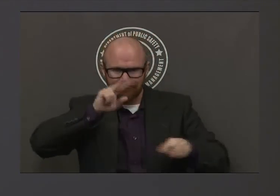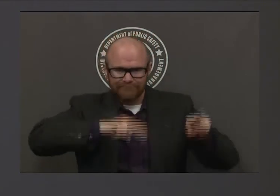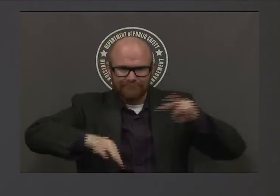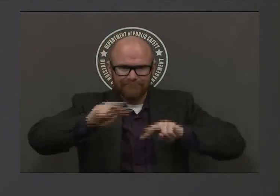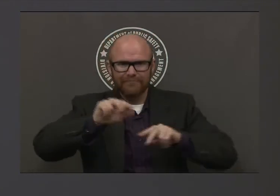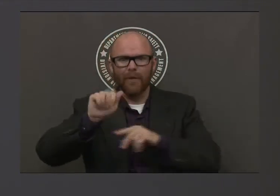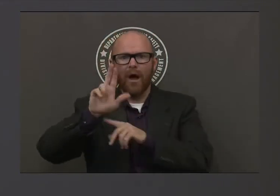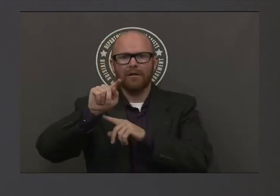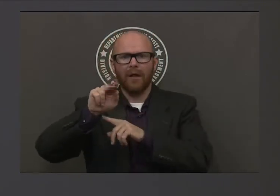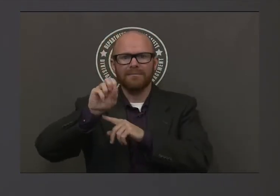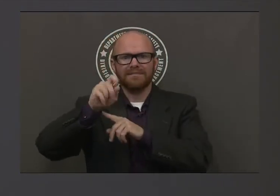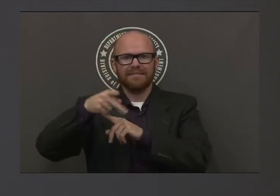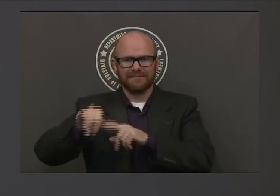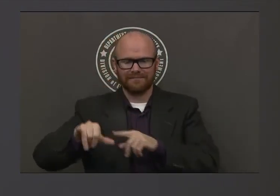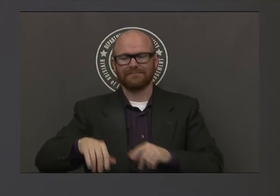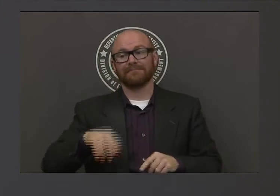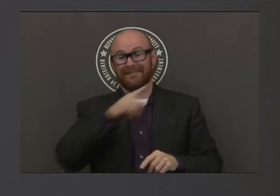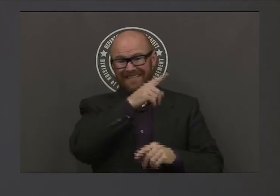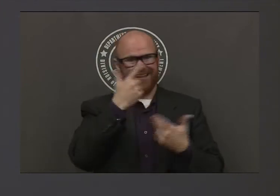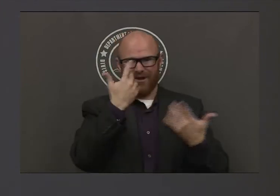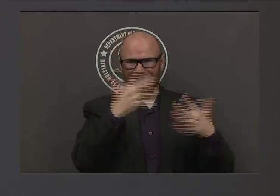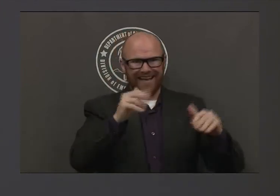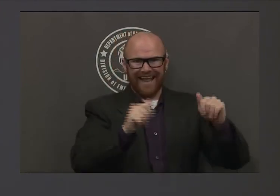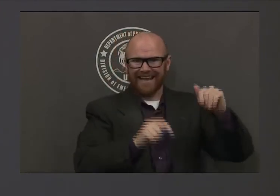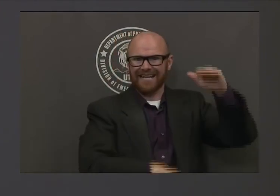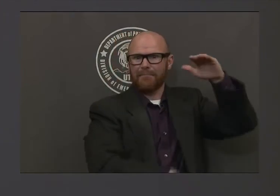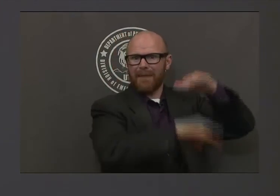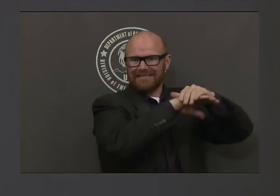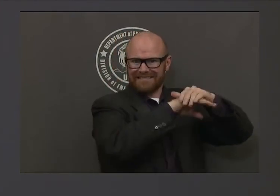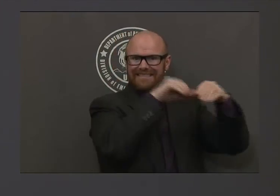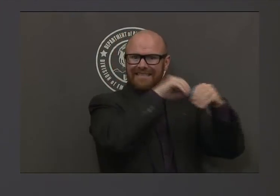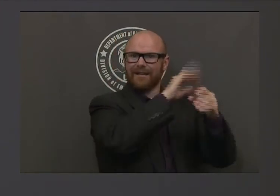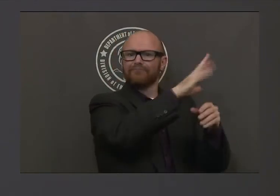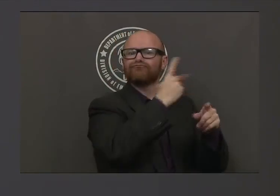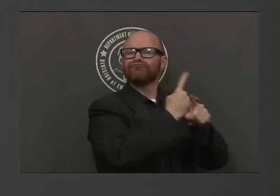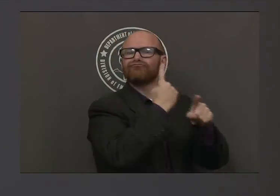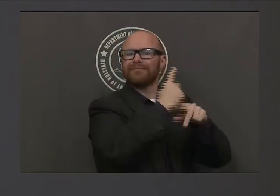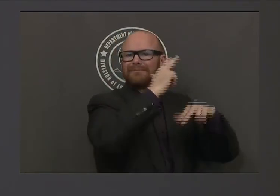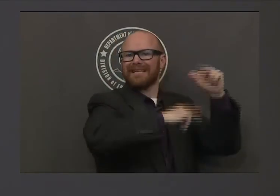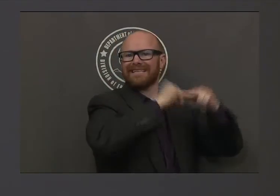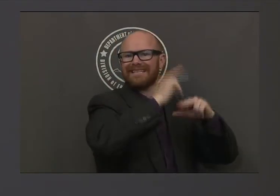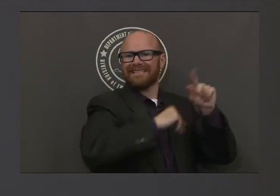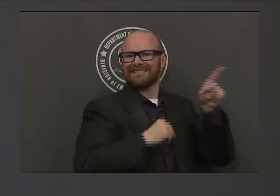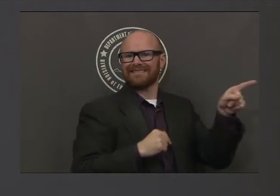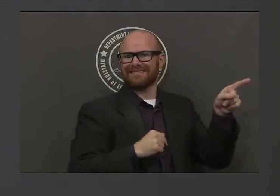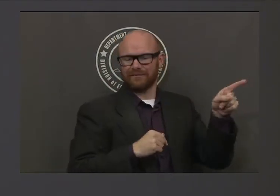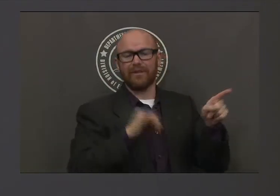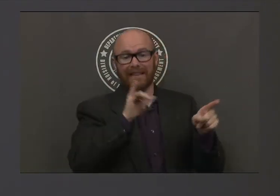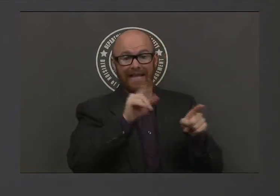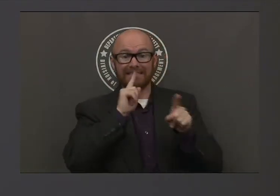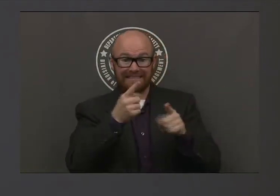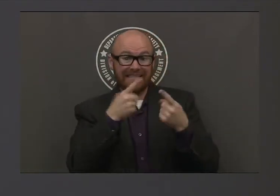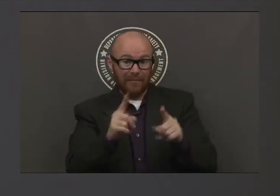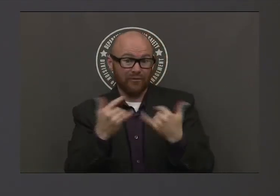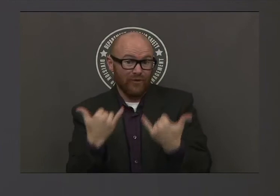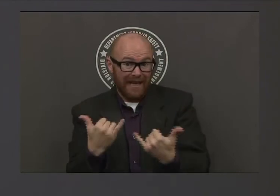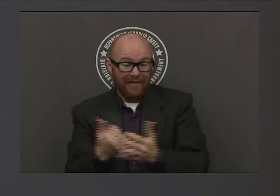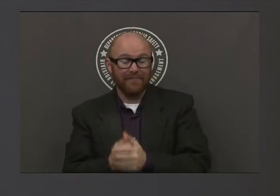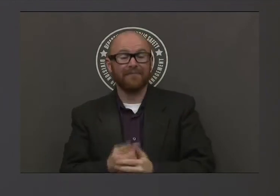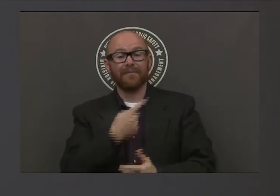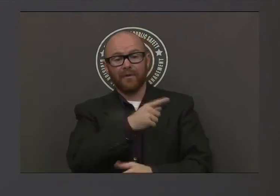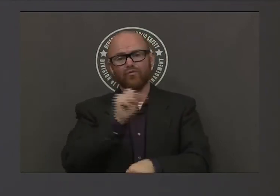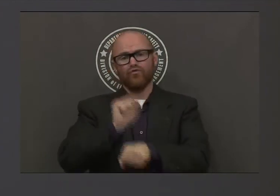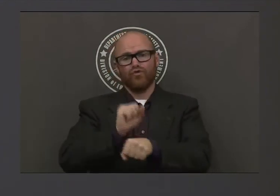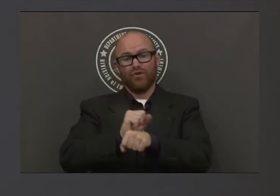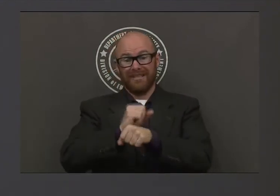nearing capacity within their own usual storage. And so that is happening. Right now, they are working,